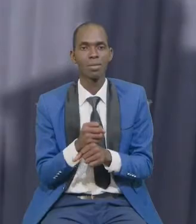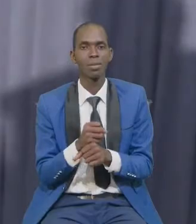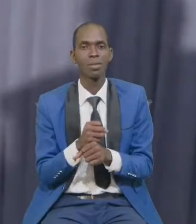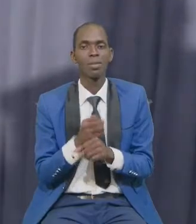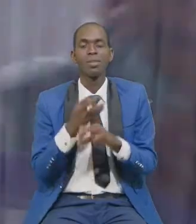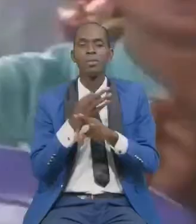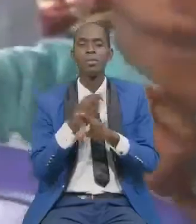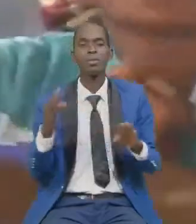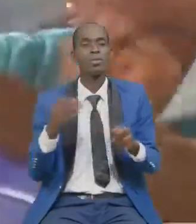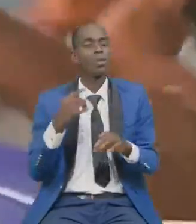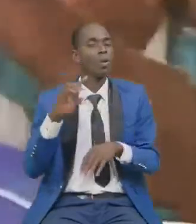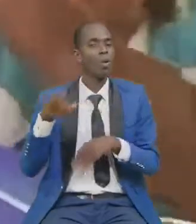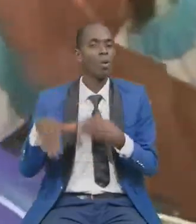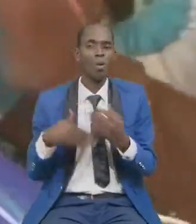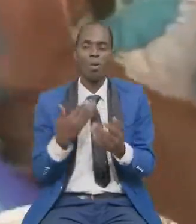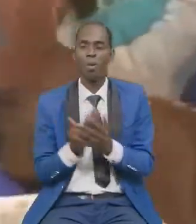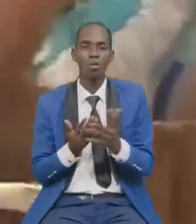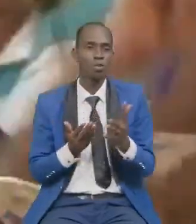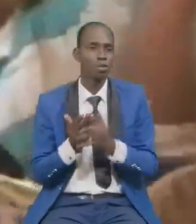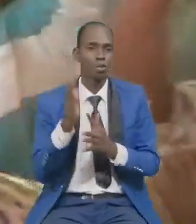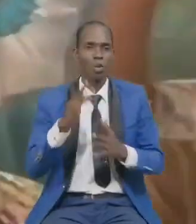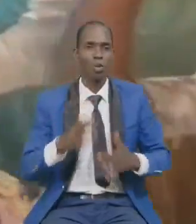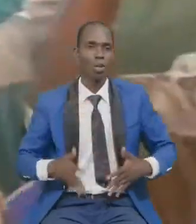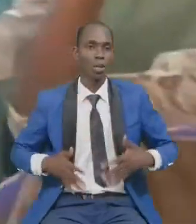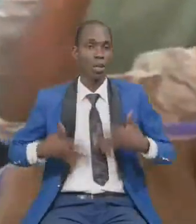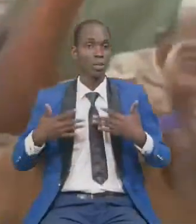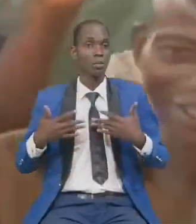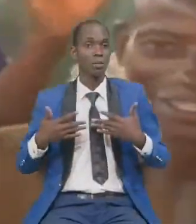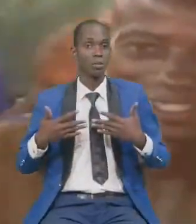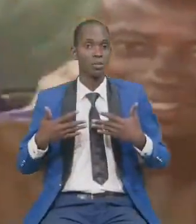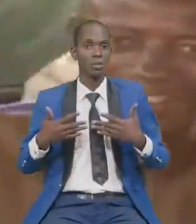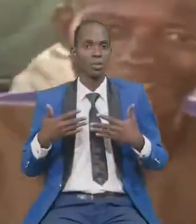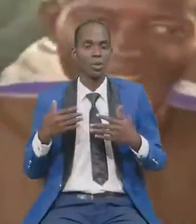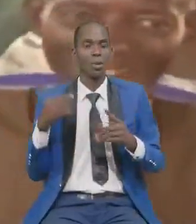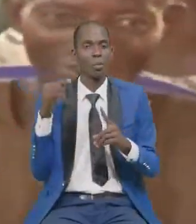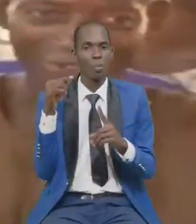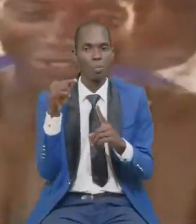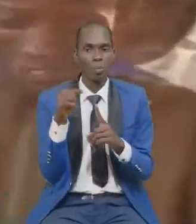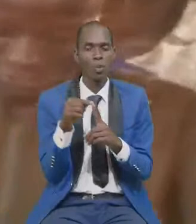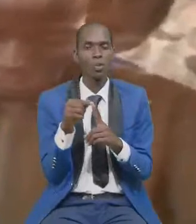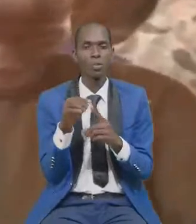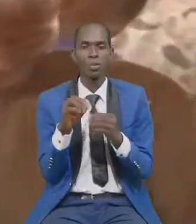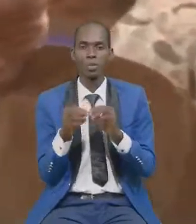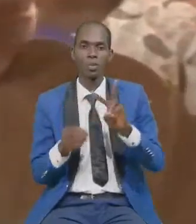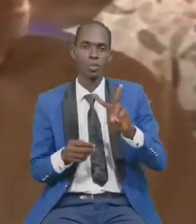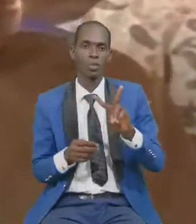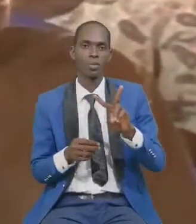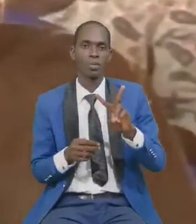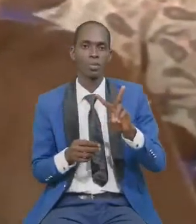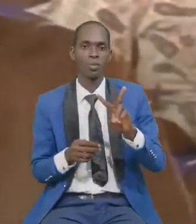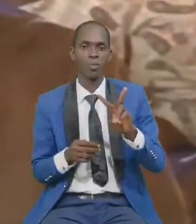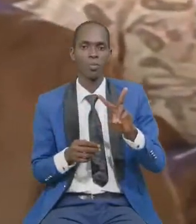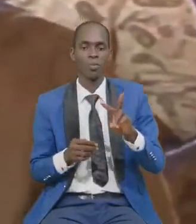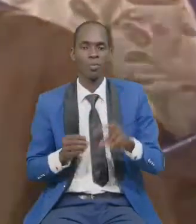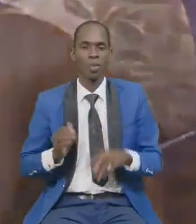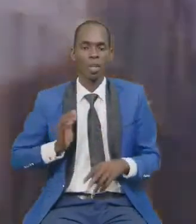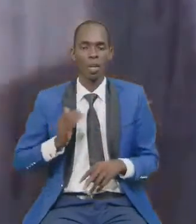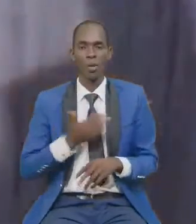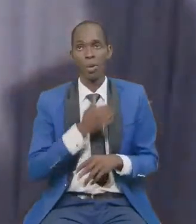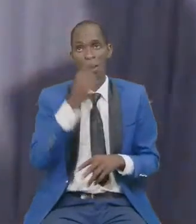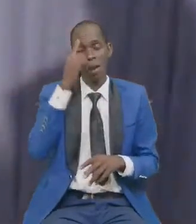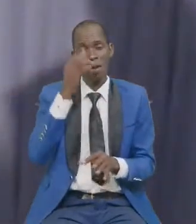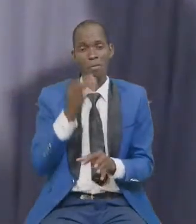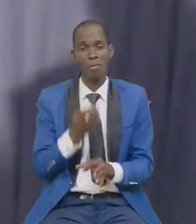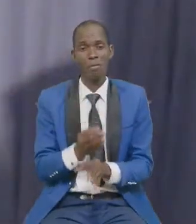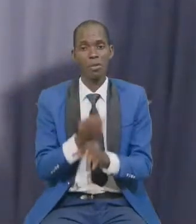Free for the rest of your life. Point number two now. A faithfulness